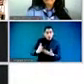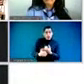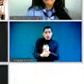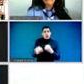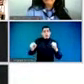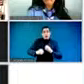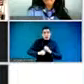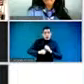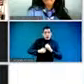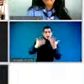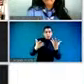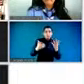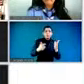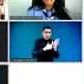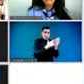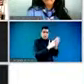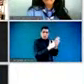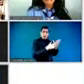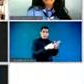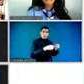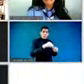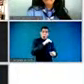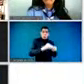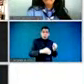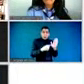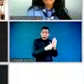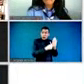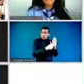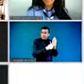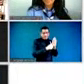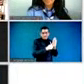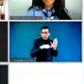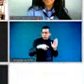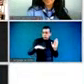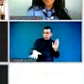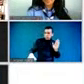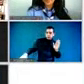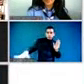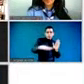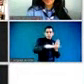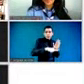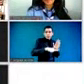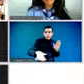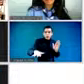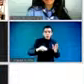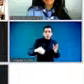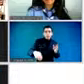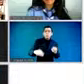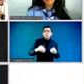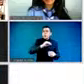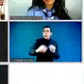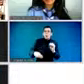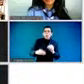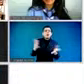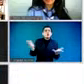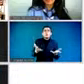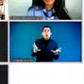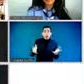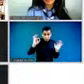laws reflective in our everyday work by not stereotyping women, by not letting